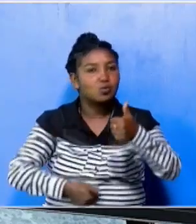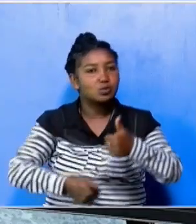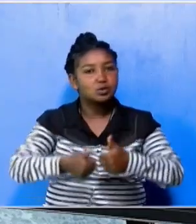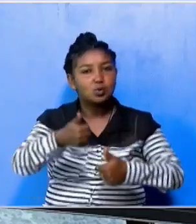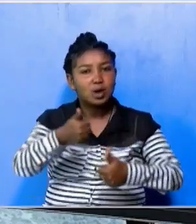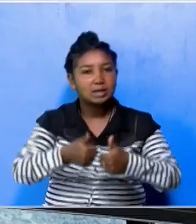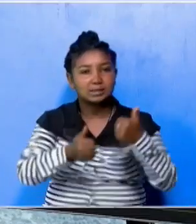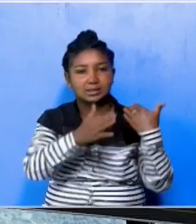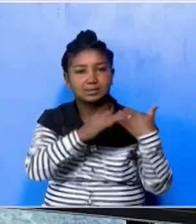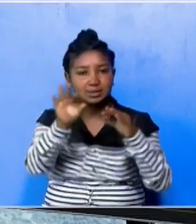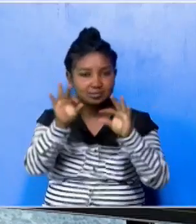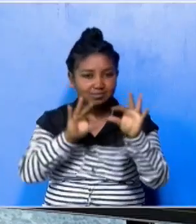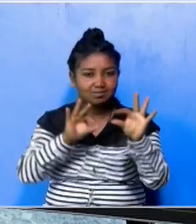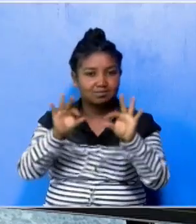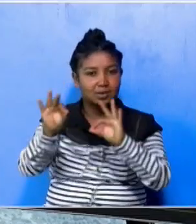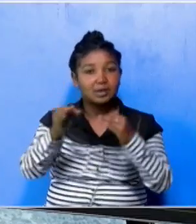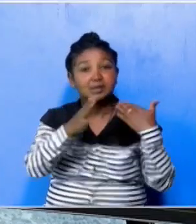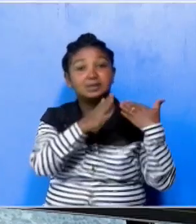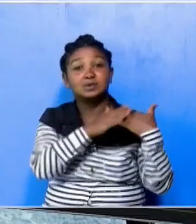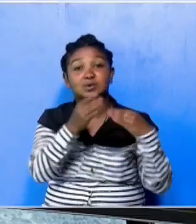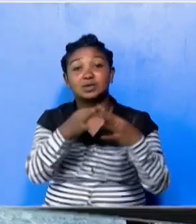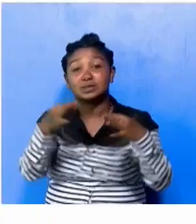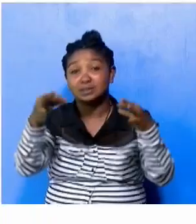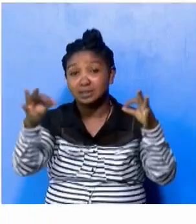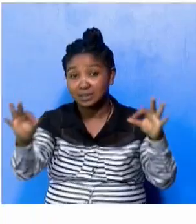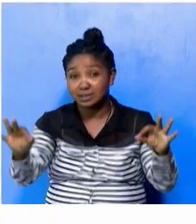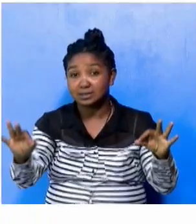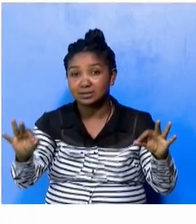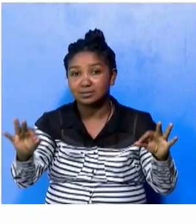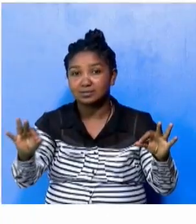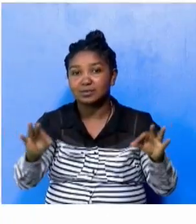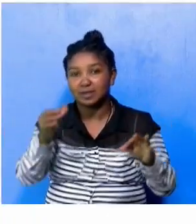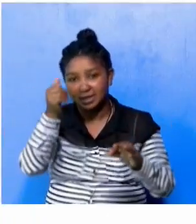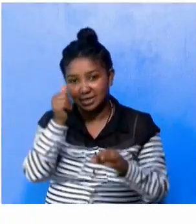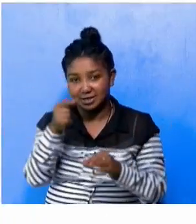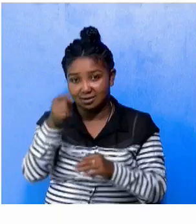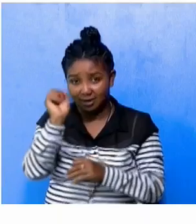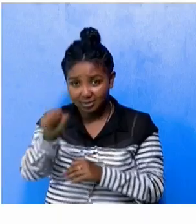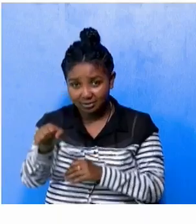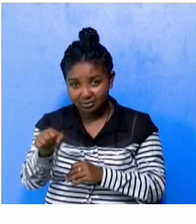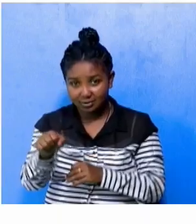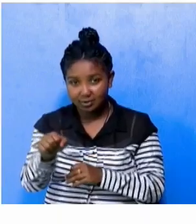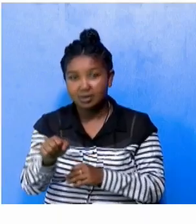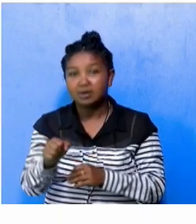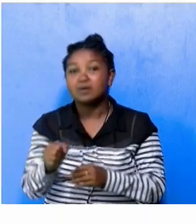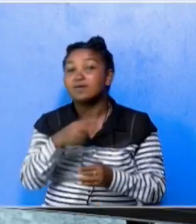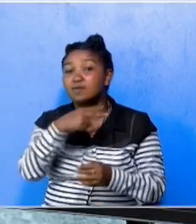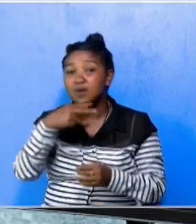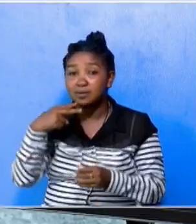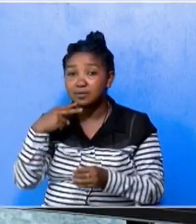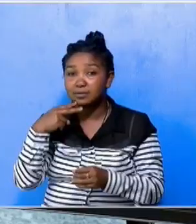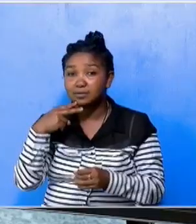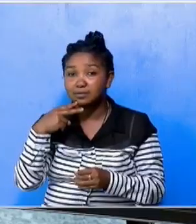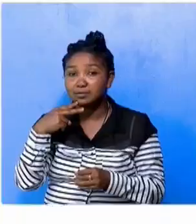is the subject. The subject of this sentence is he. What about the verb?